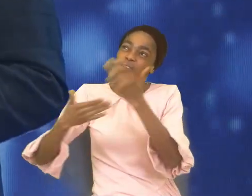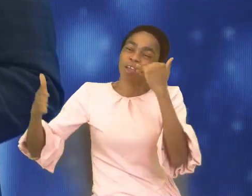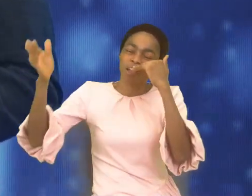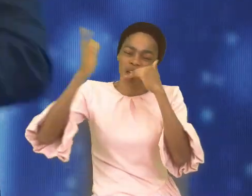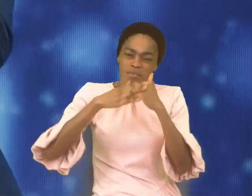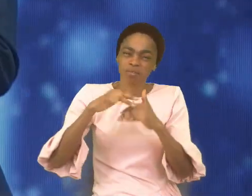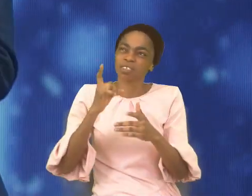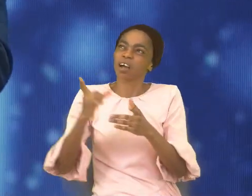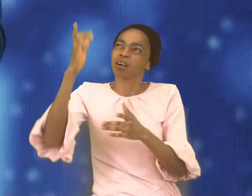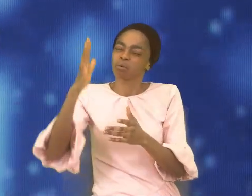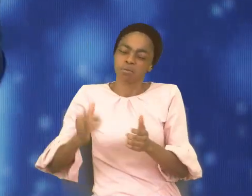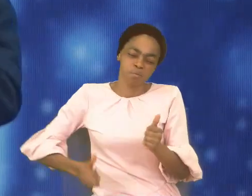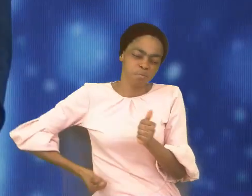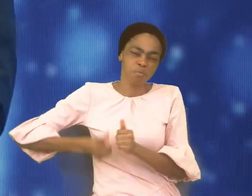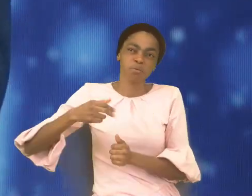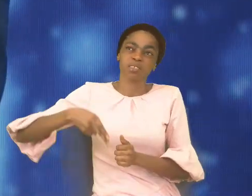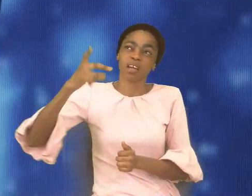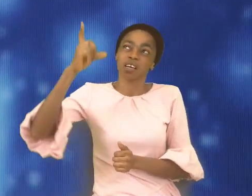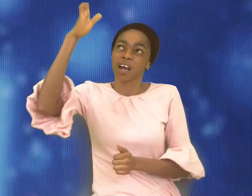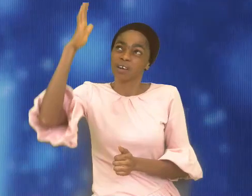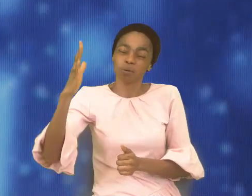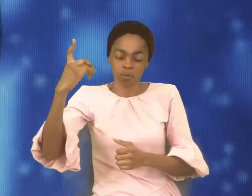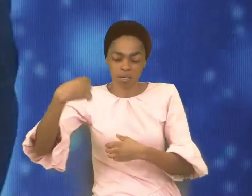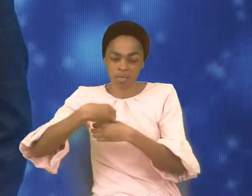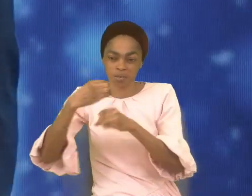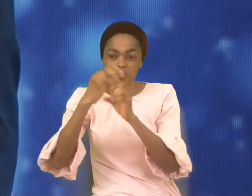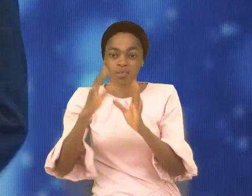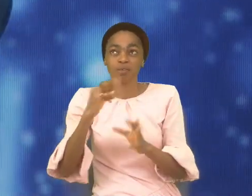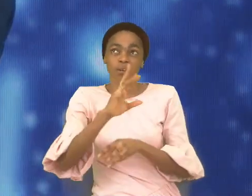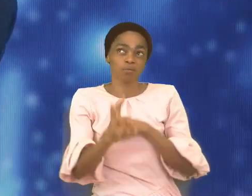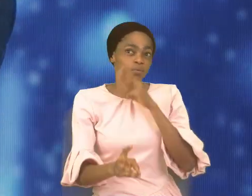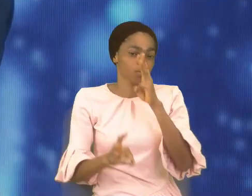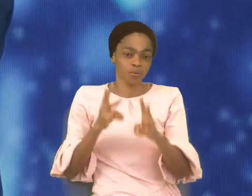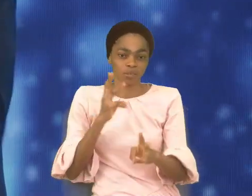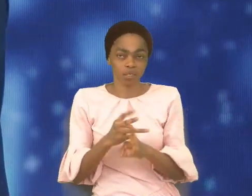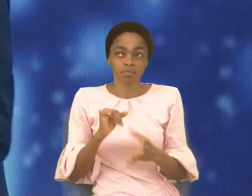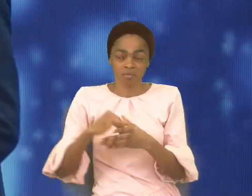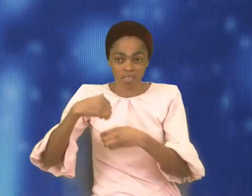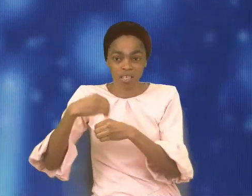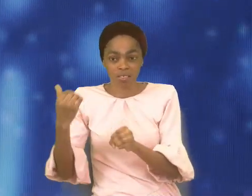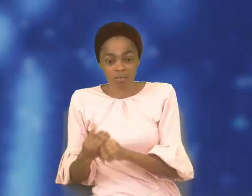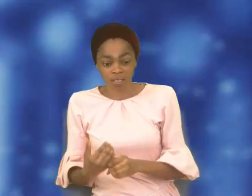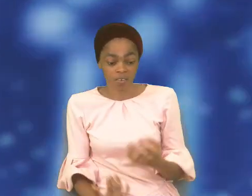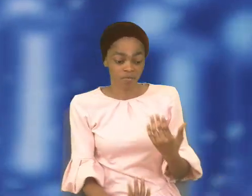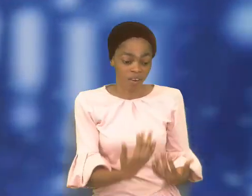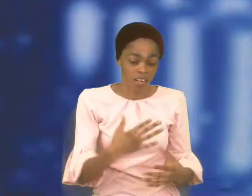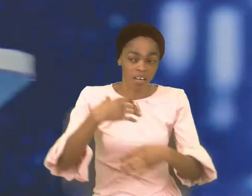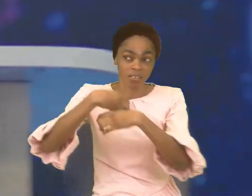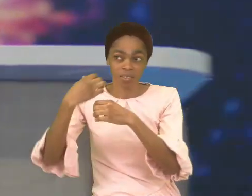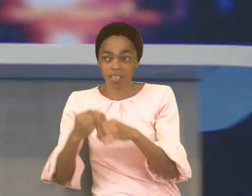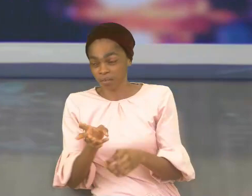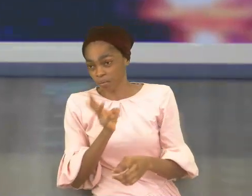of the universe, he created fire, he created water, and is in control, in charge. He